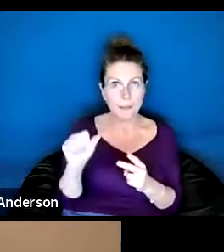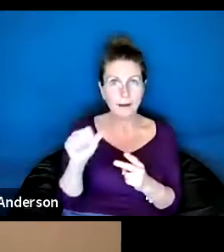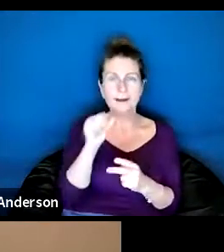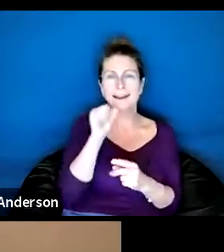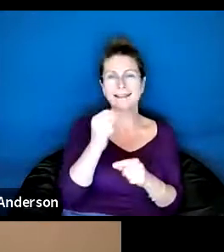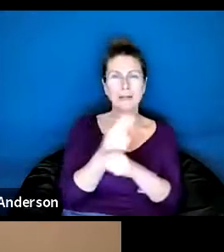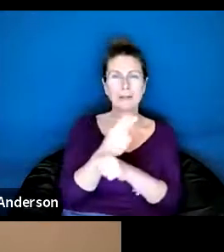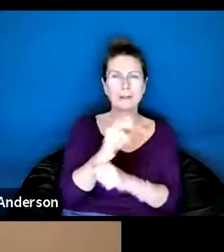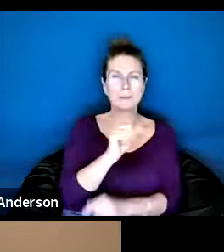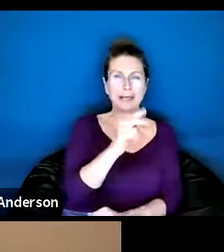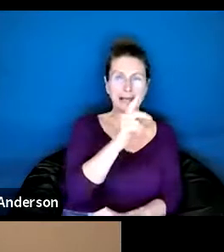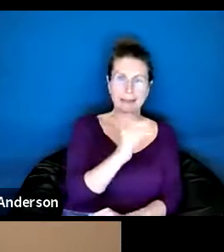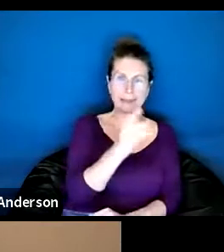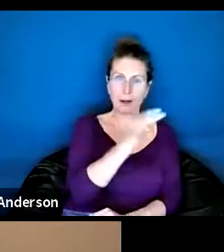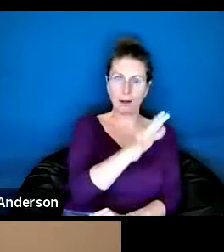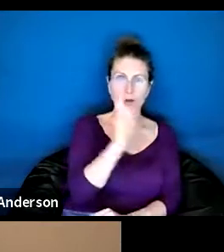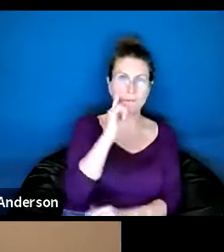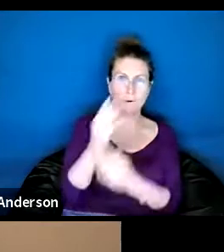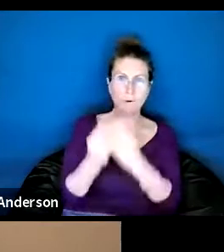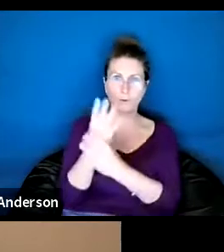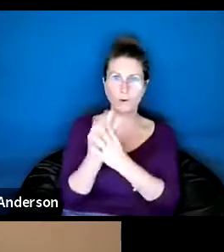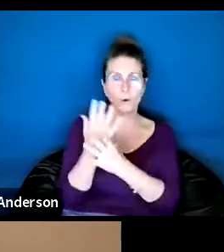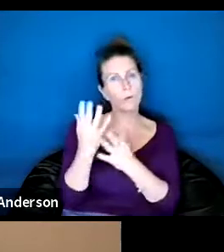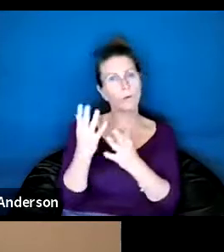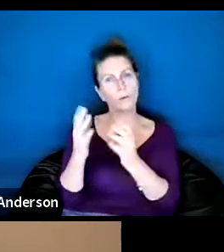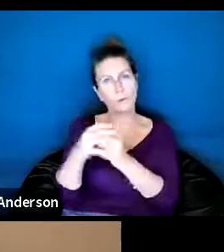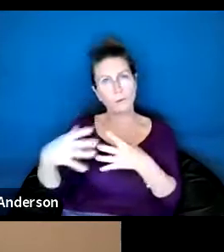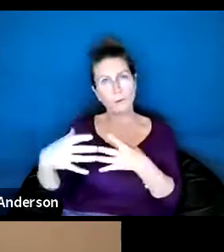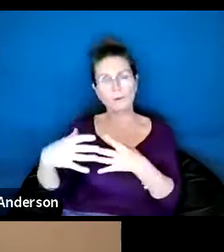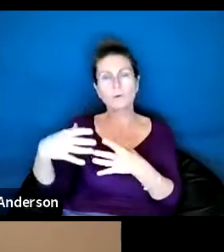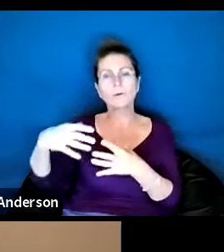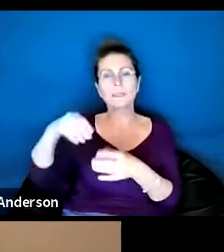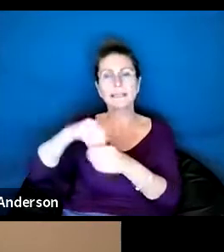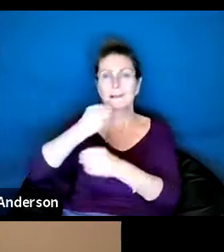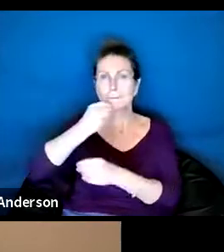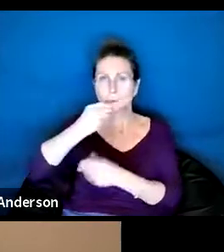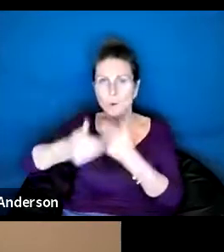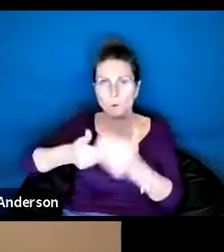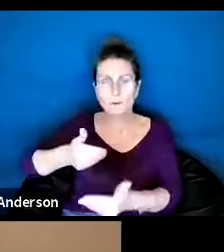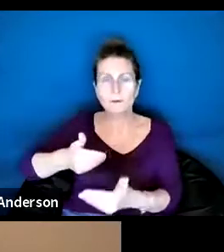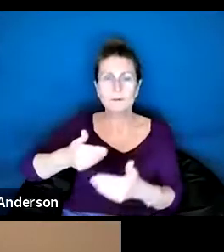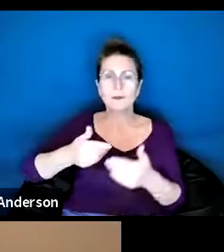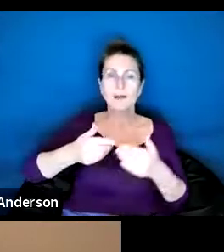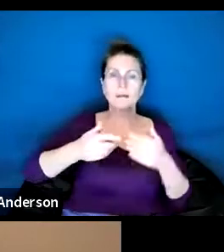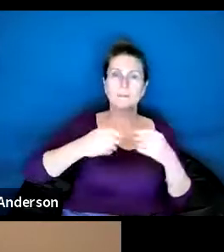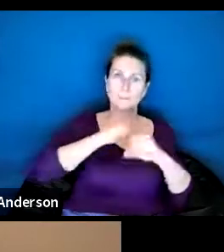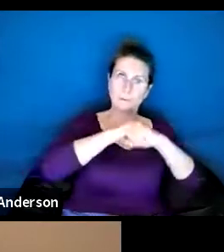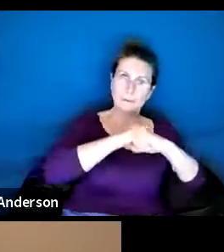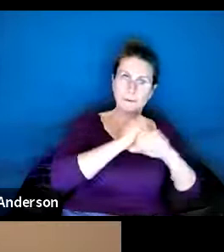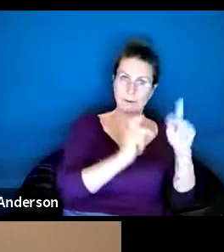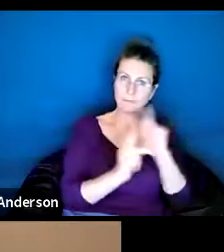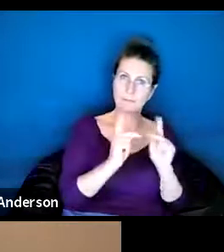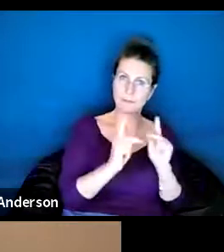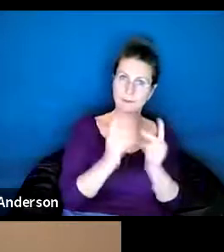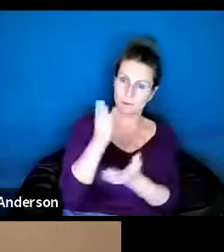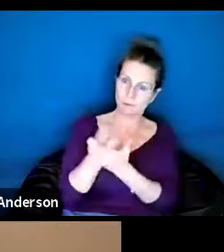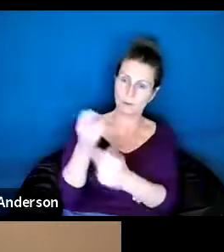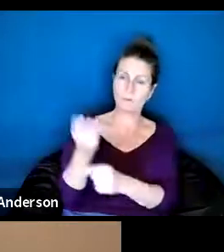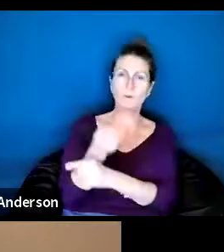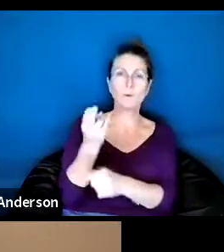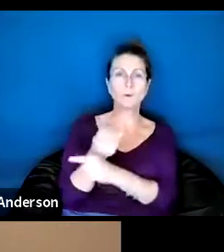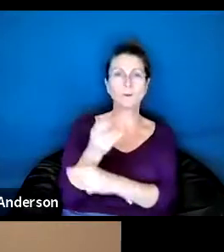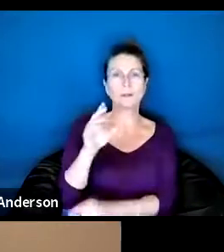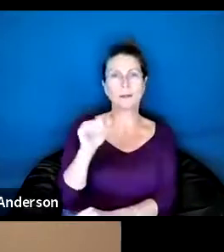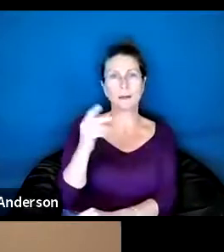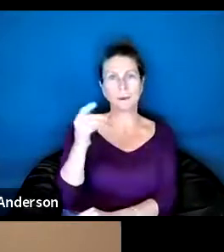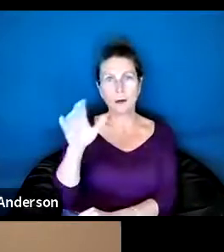for growth promotion in the food chain. It's about protecting people. So we all have to do our own, but two